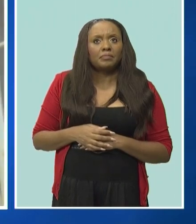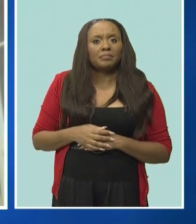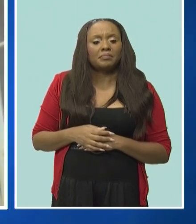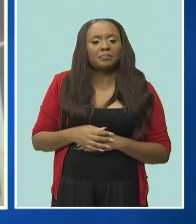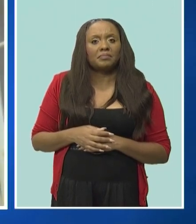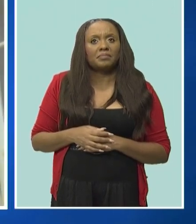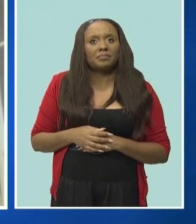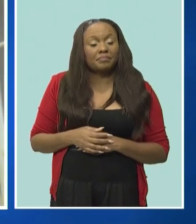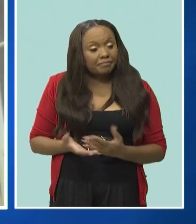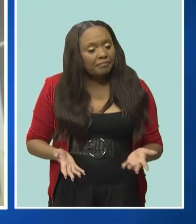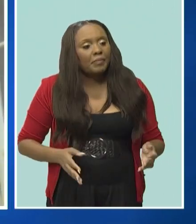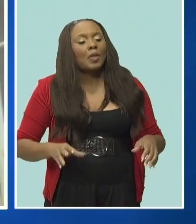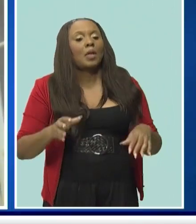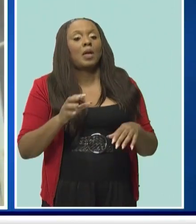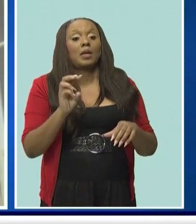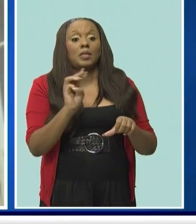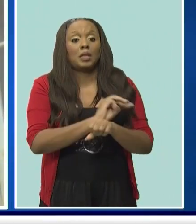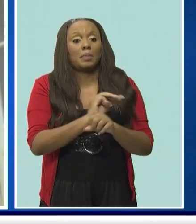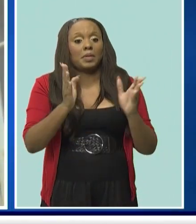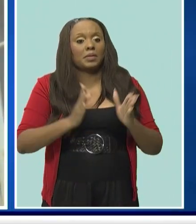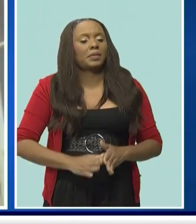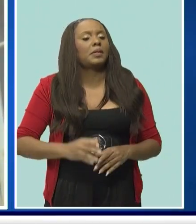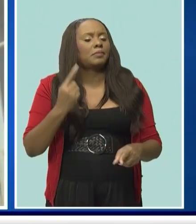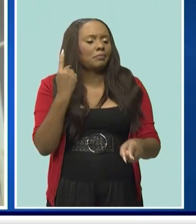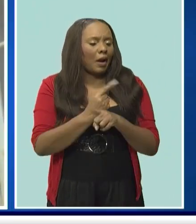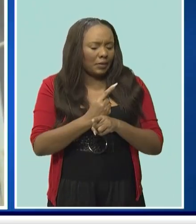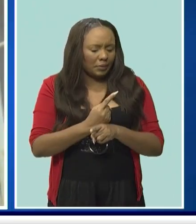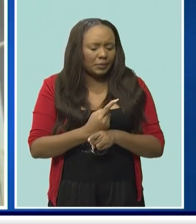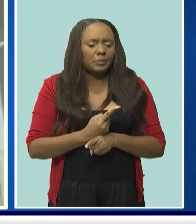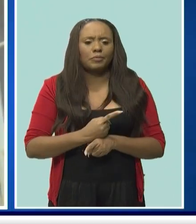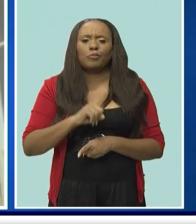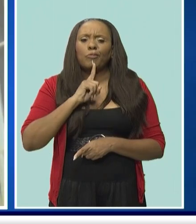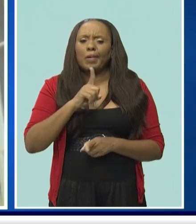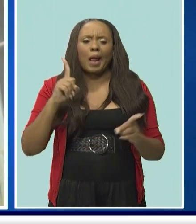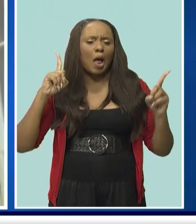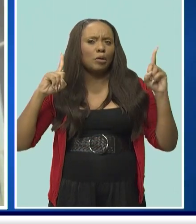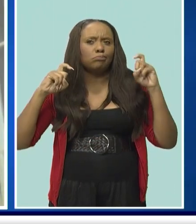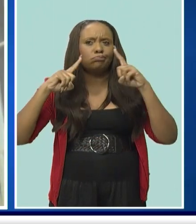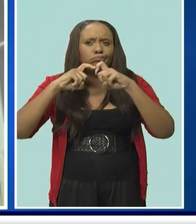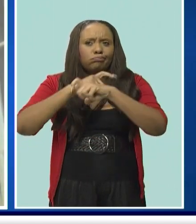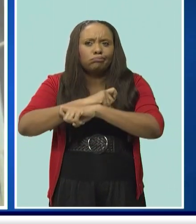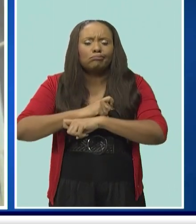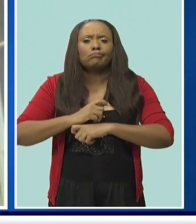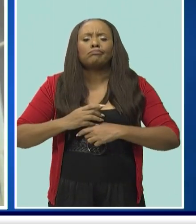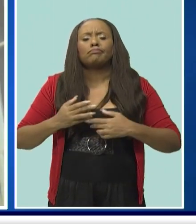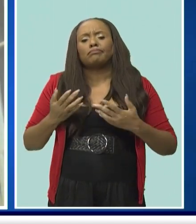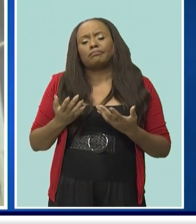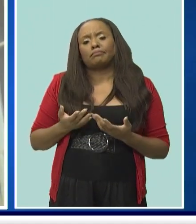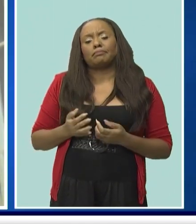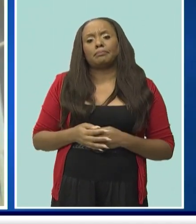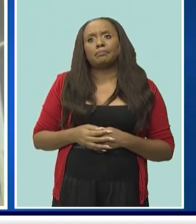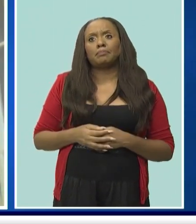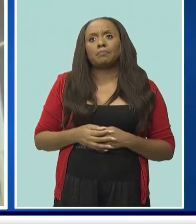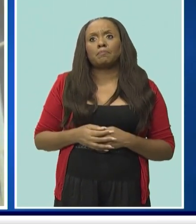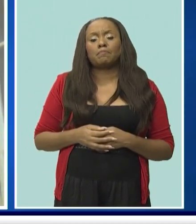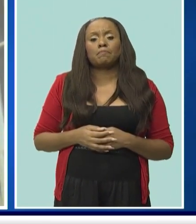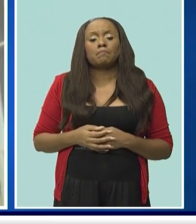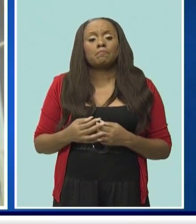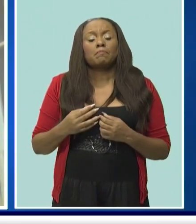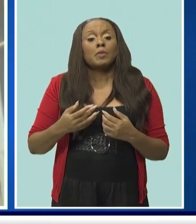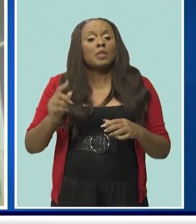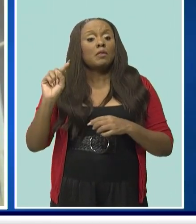The minister is right. It's a complex thing, but I would add that the first thing you can